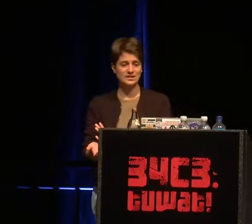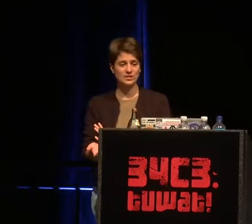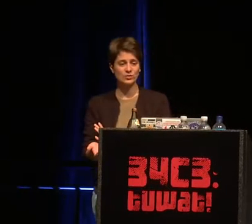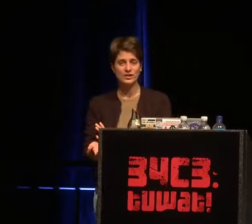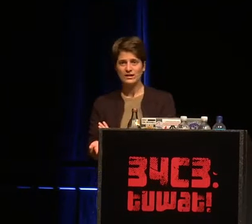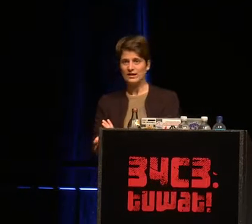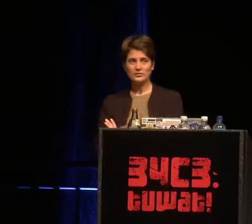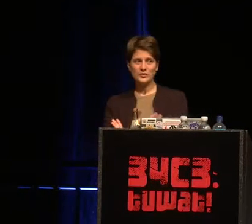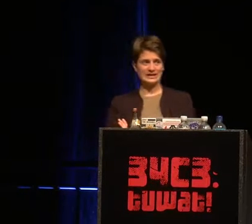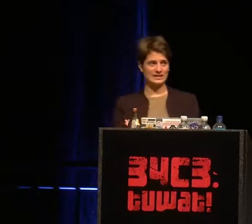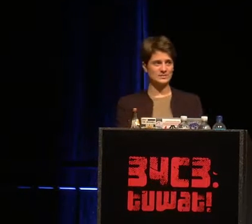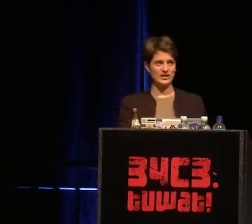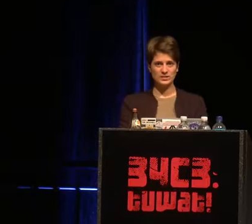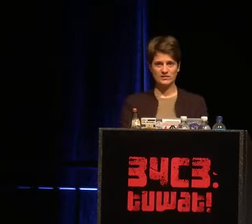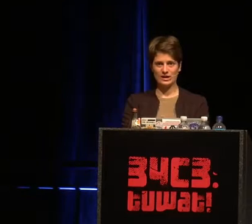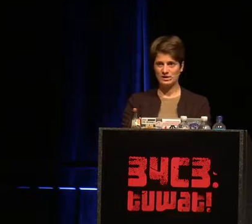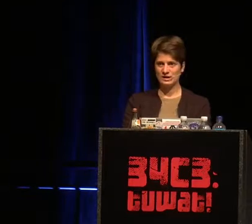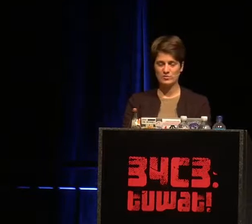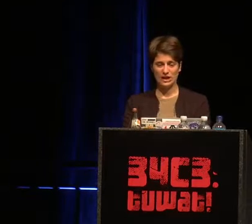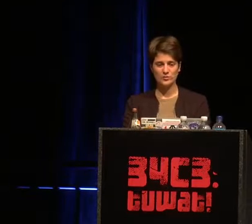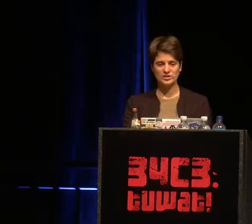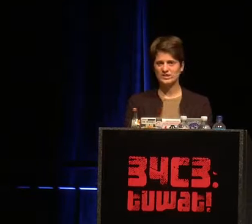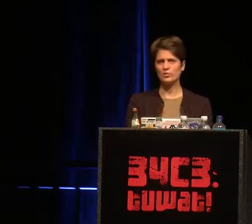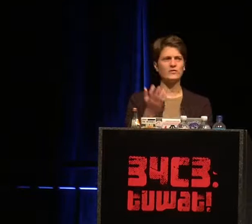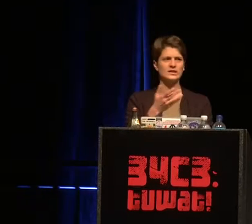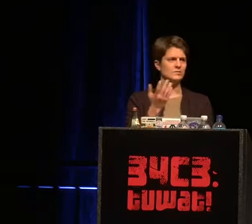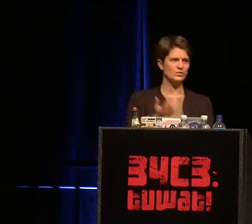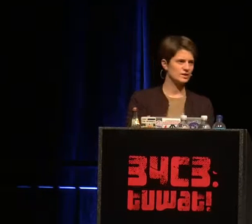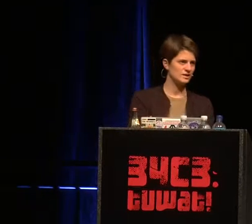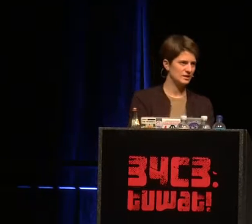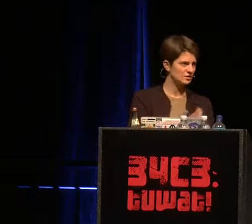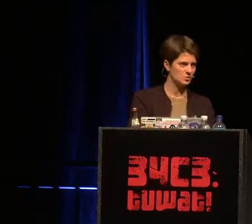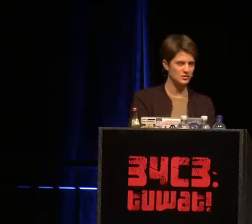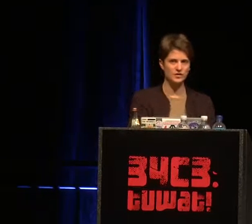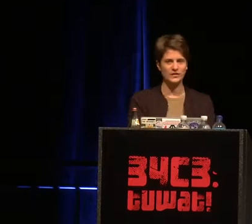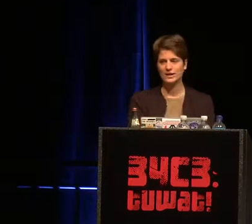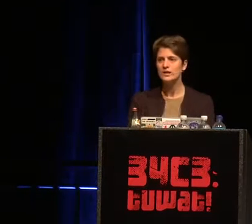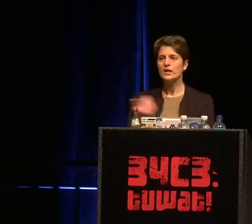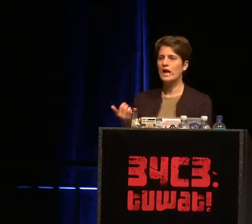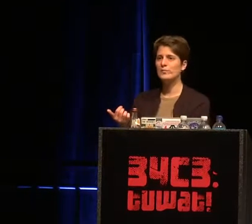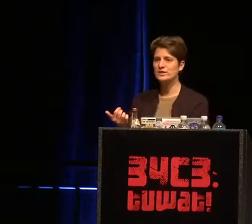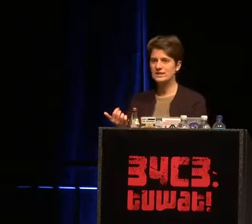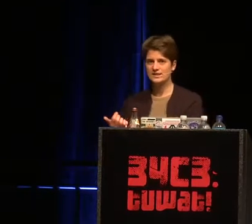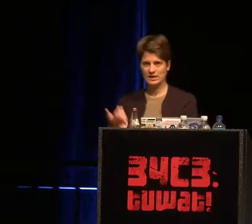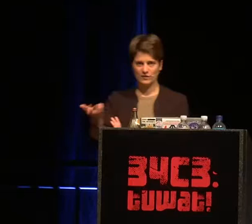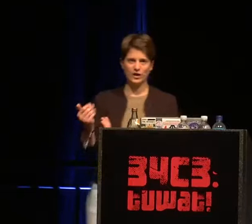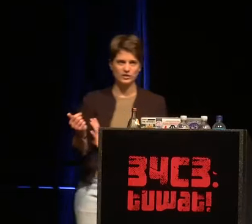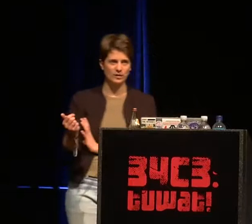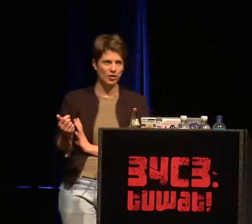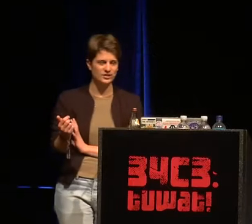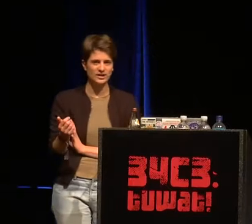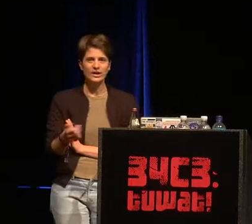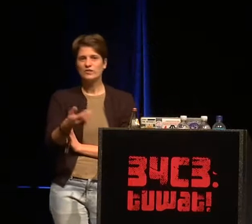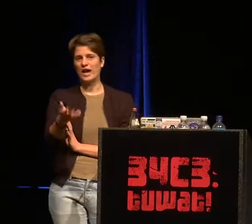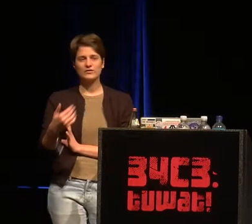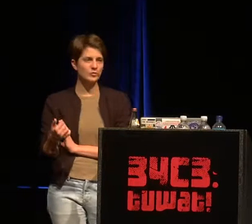mean, there is multiple examples of data misuse. I mean, I can give you one example